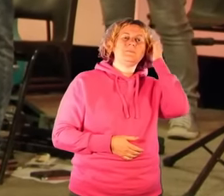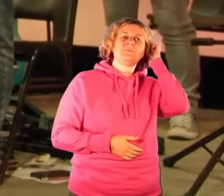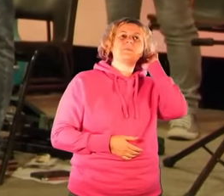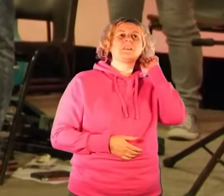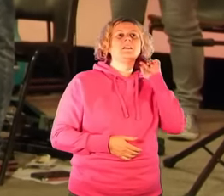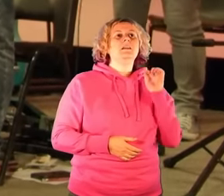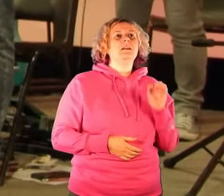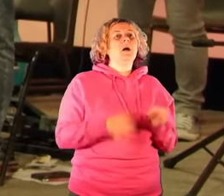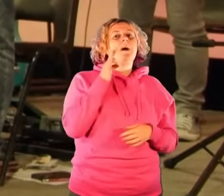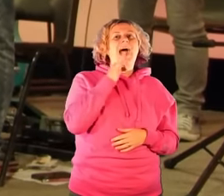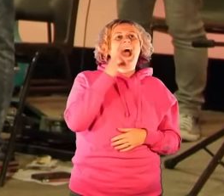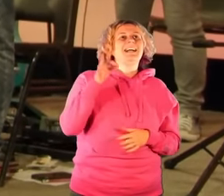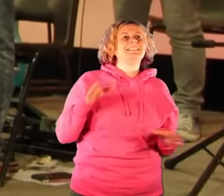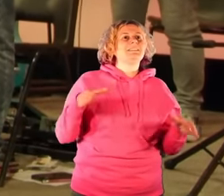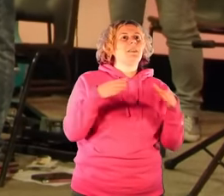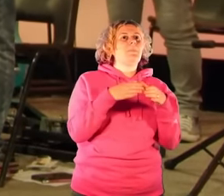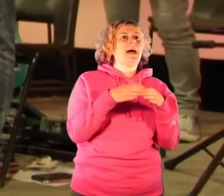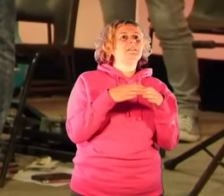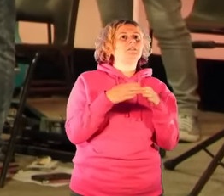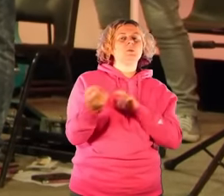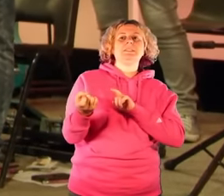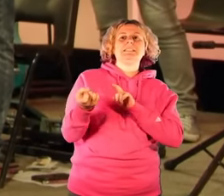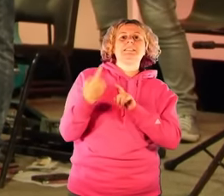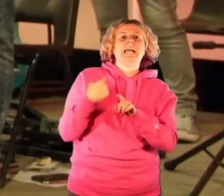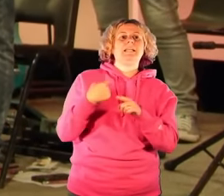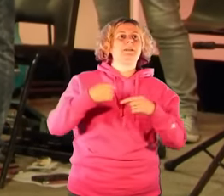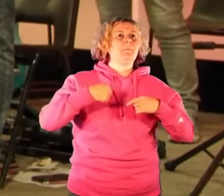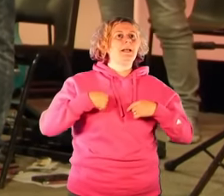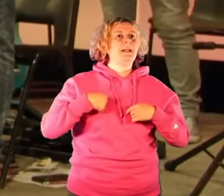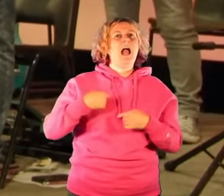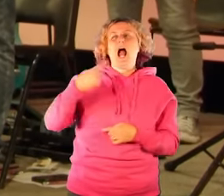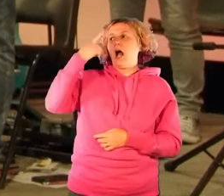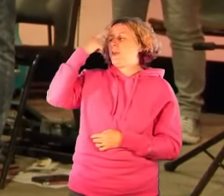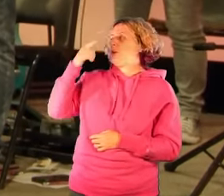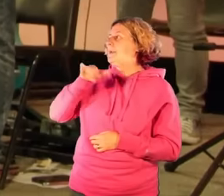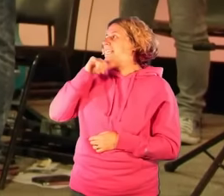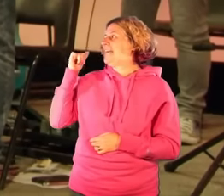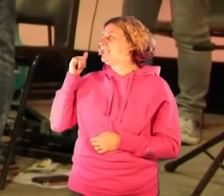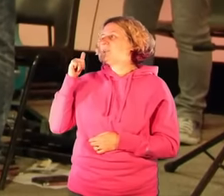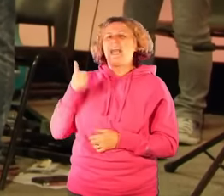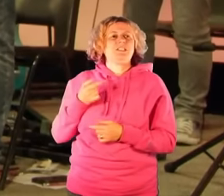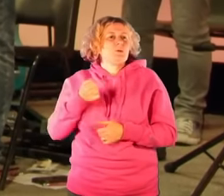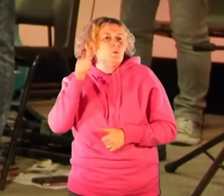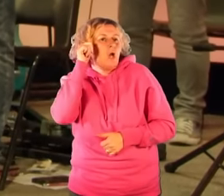but I did ask the band earlier on to send me, just to probably be nice to get to know the band a little bit more,